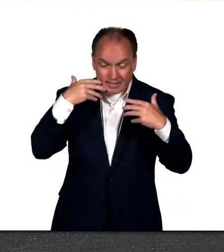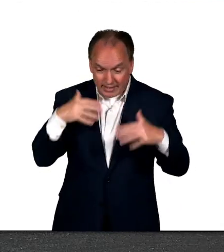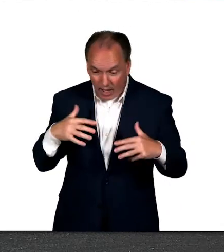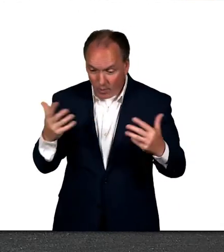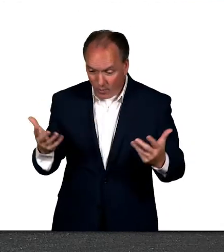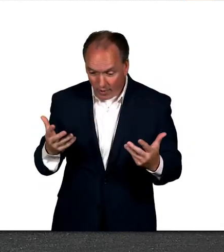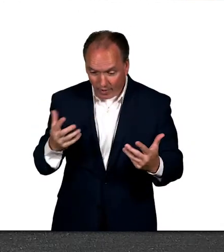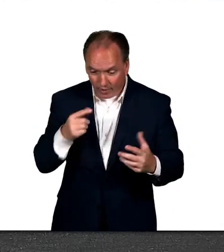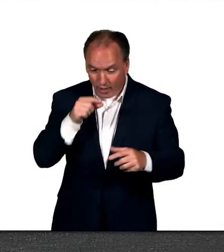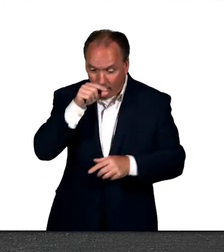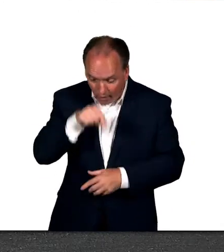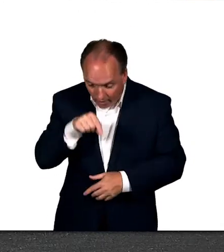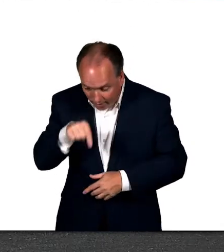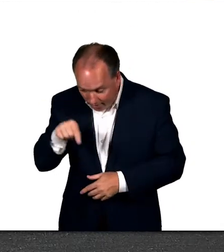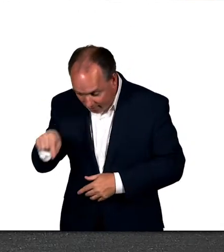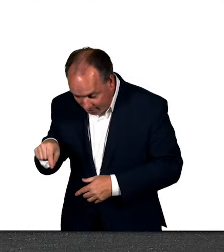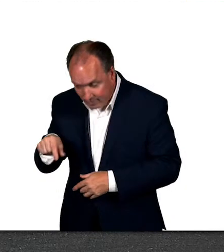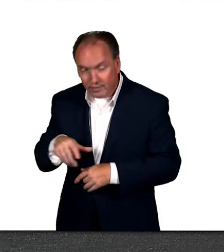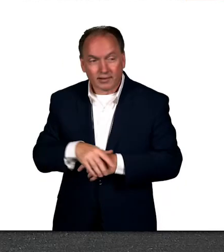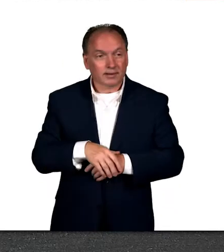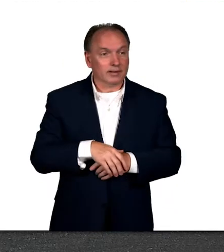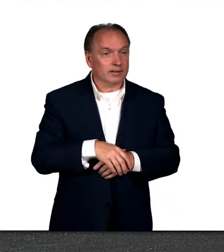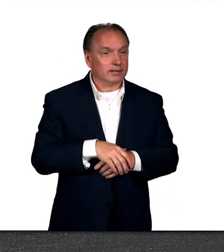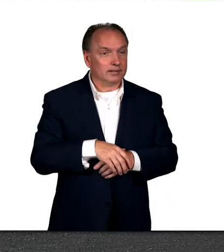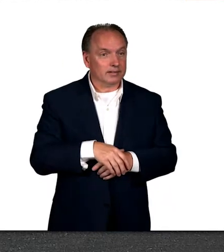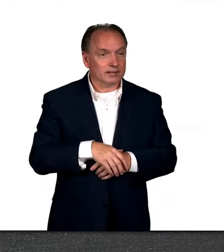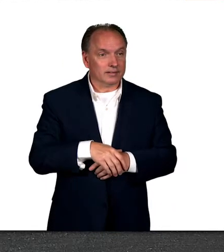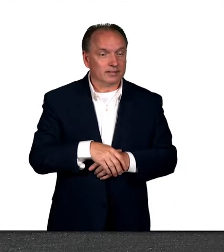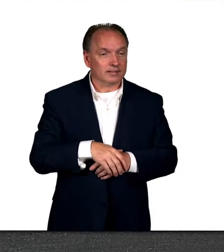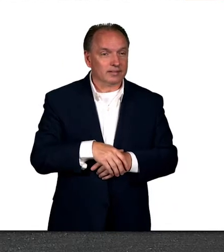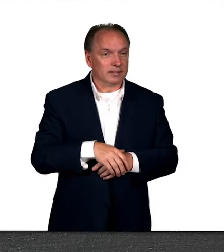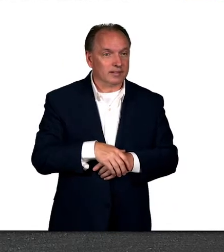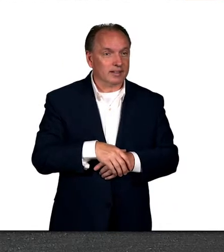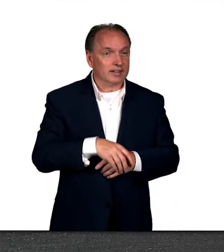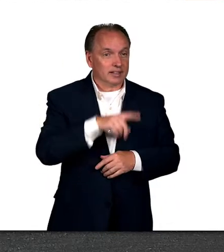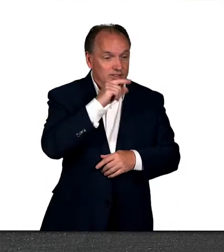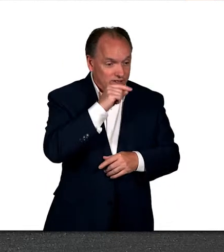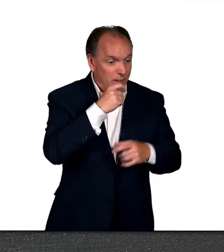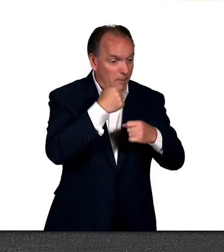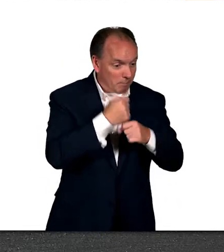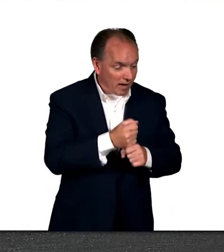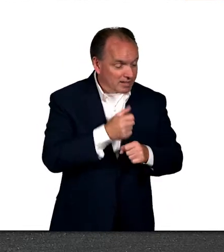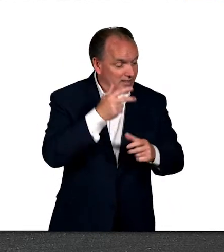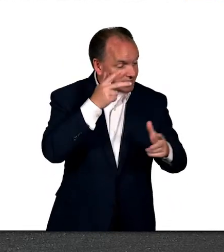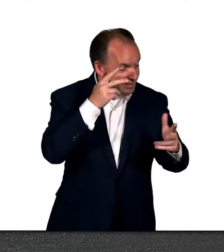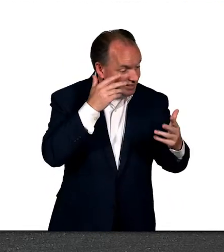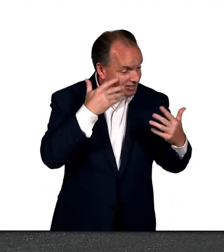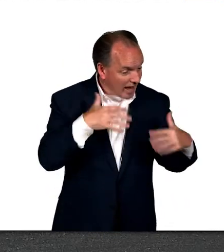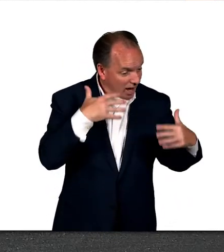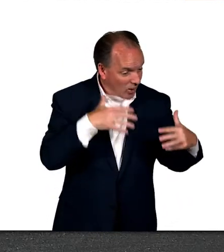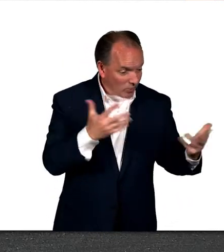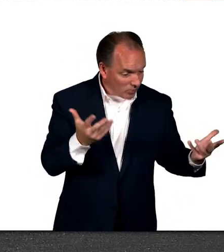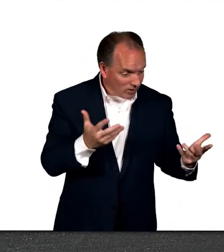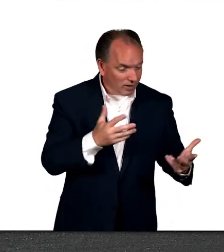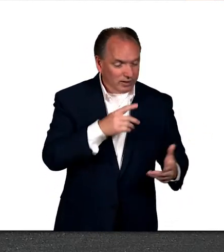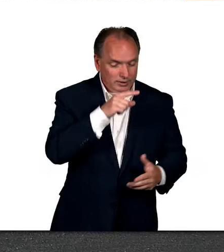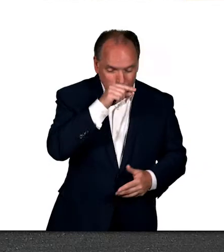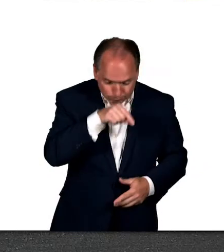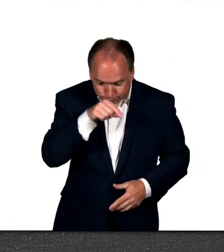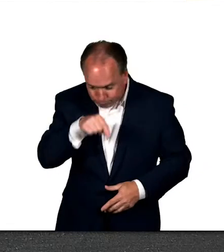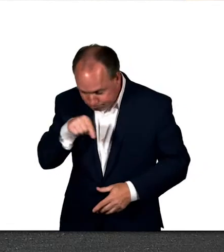sound like this. Cluck, cluck, cluck. The chicken, it makes a sound like